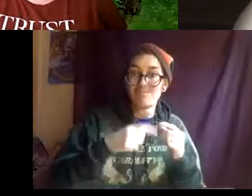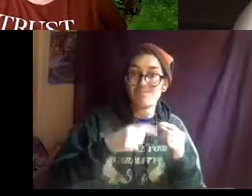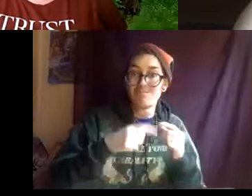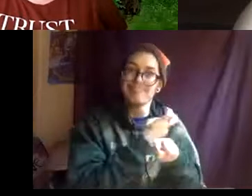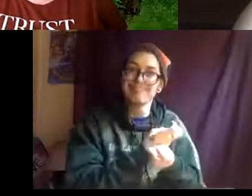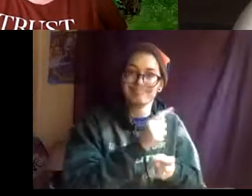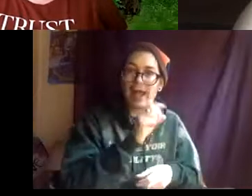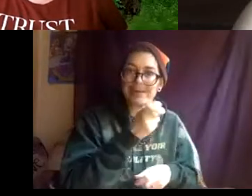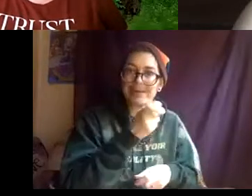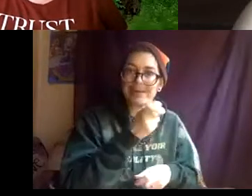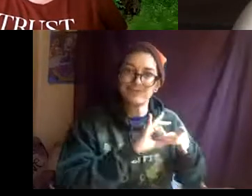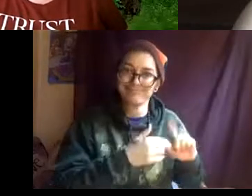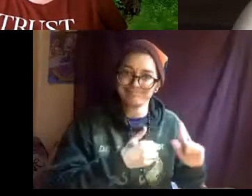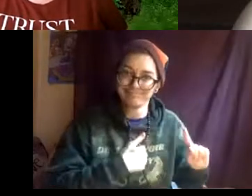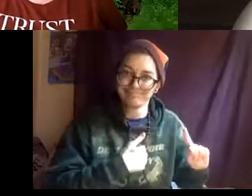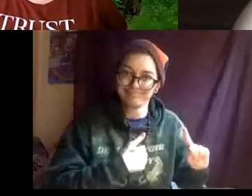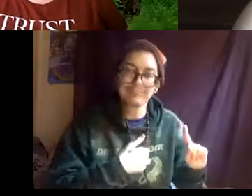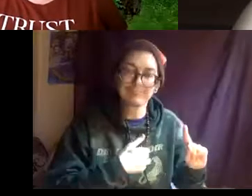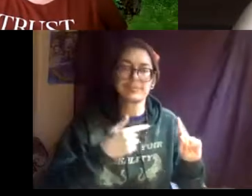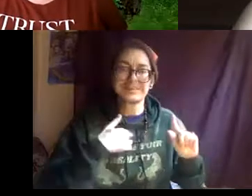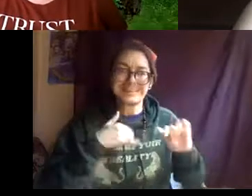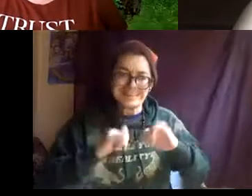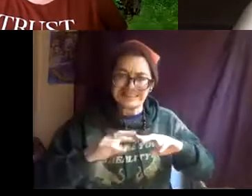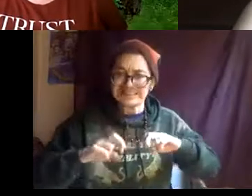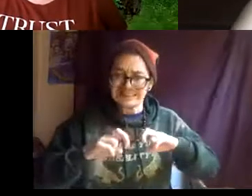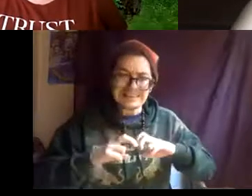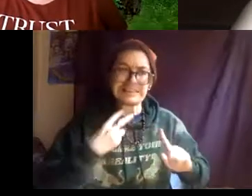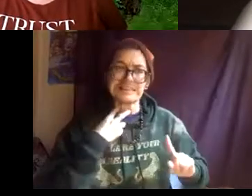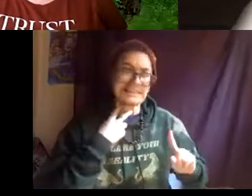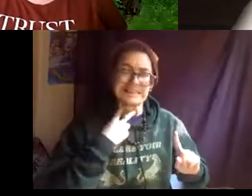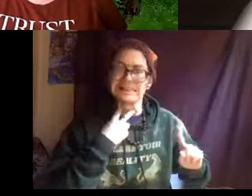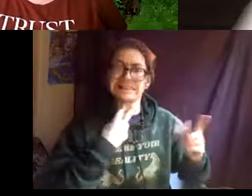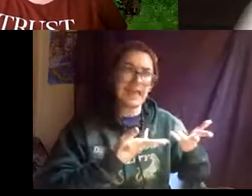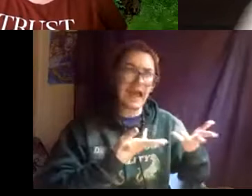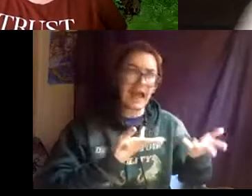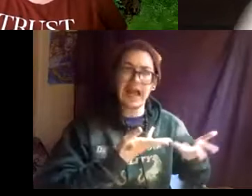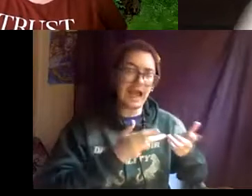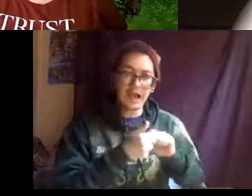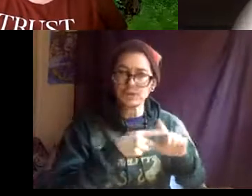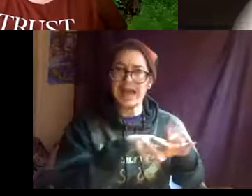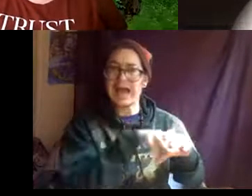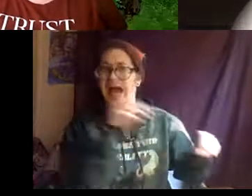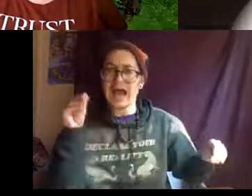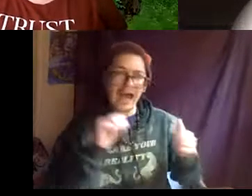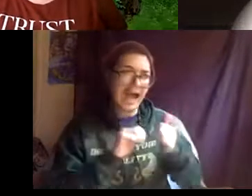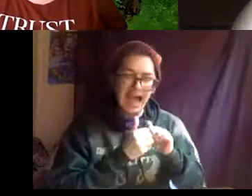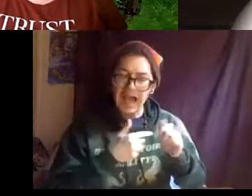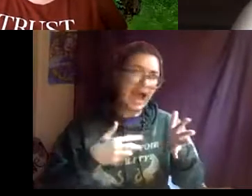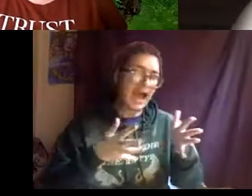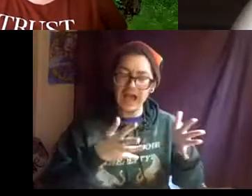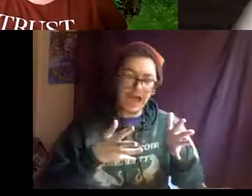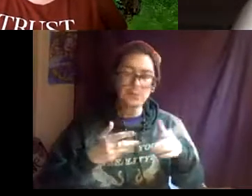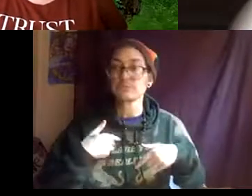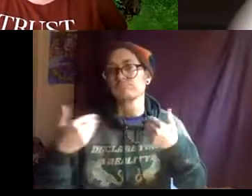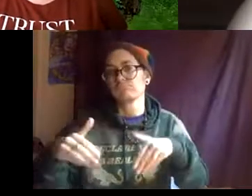important. Again, I have personal experience with these toxic relationships and needing to figure out